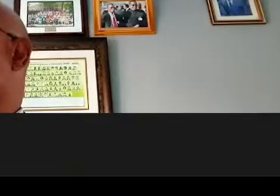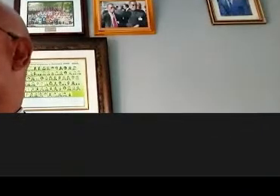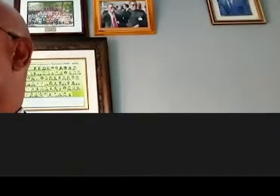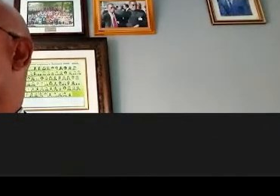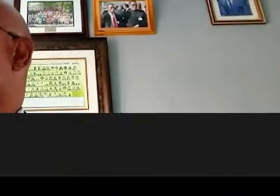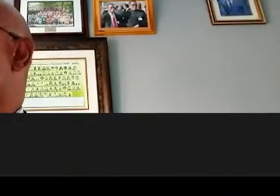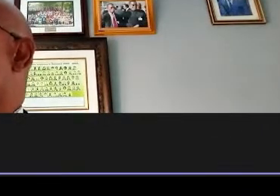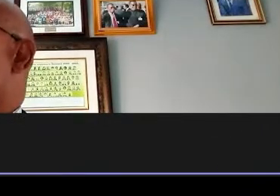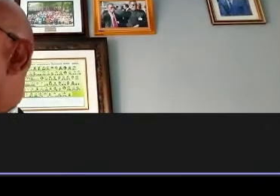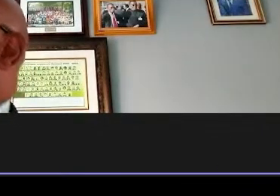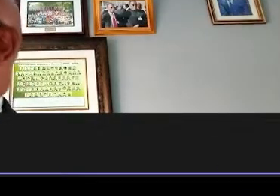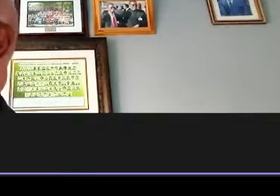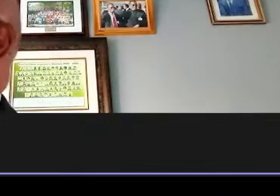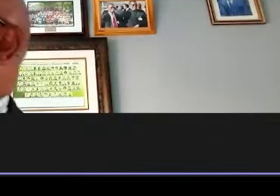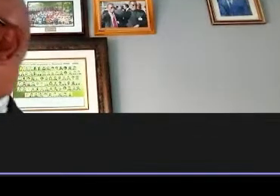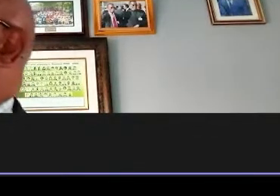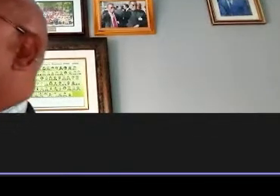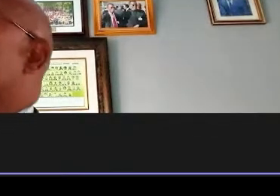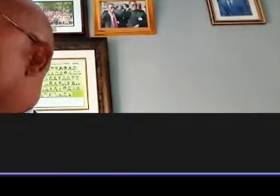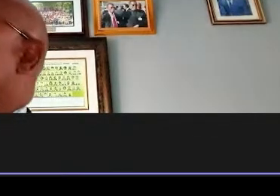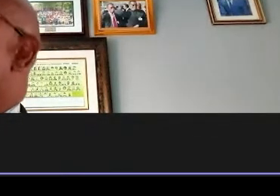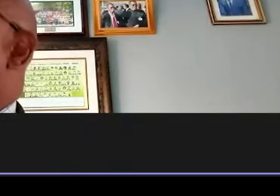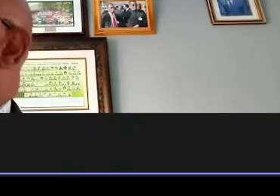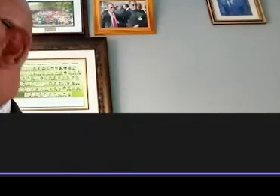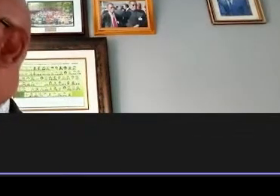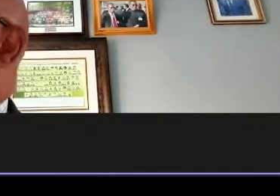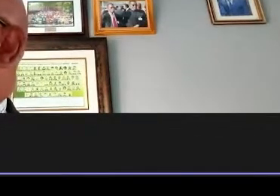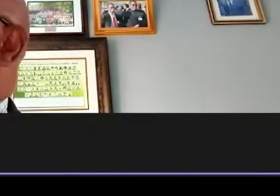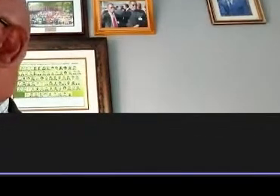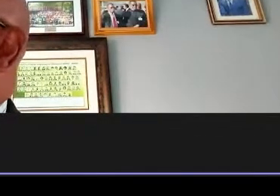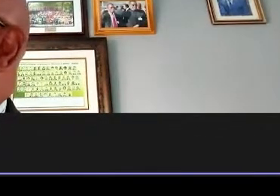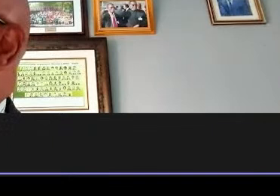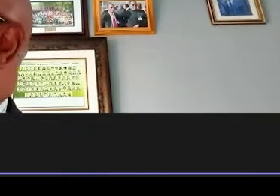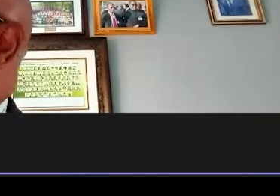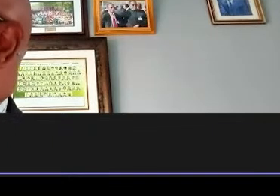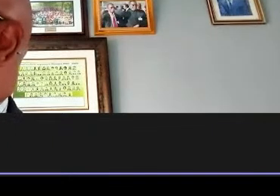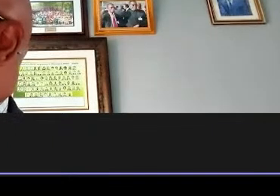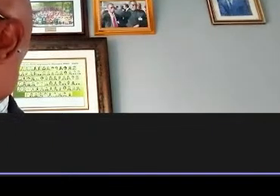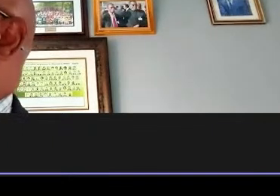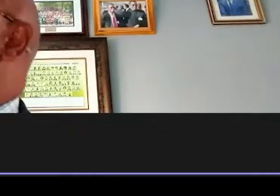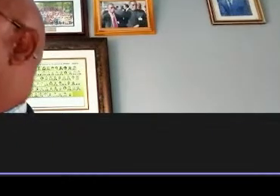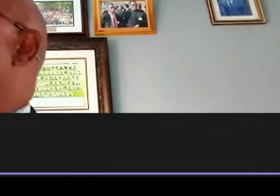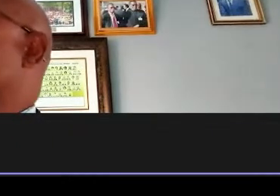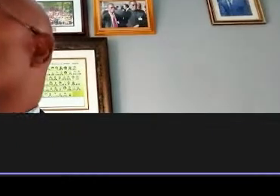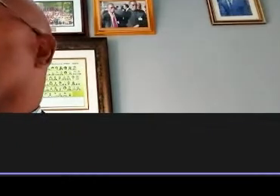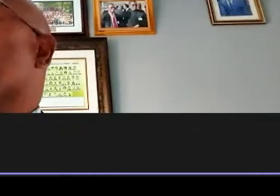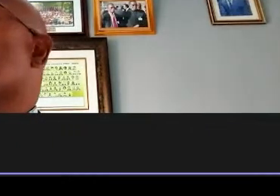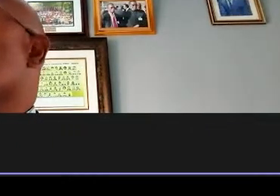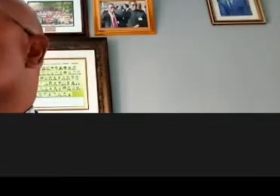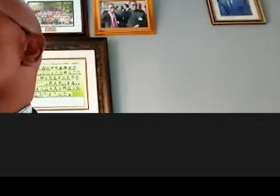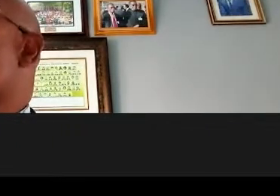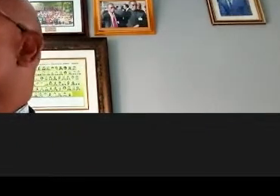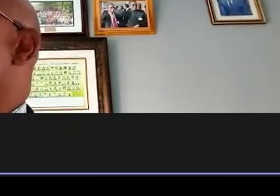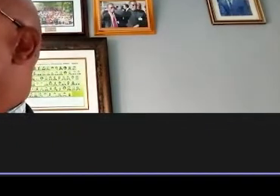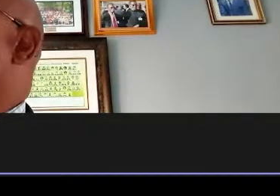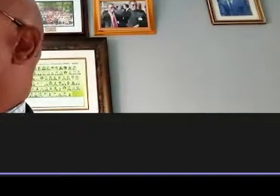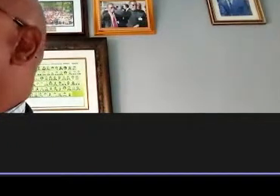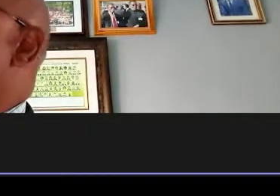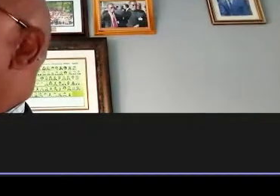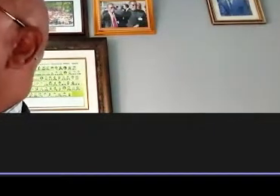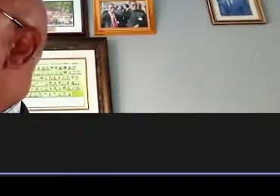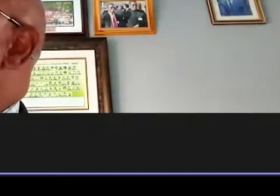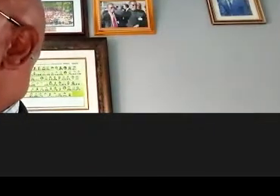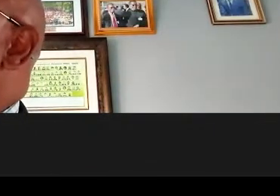houses. And unfortunately, most of the backlog is experienced by low-income households who earn less